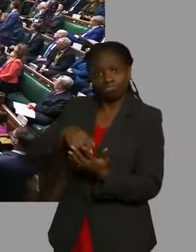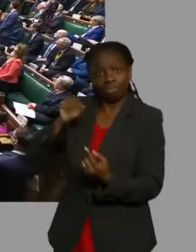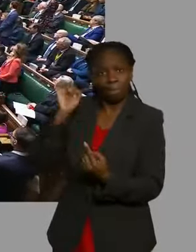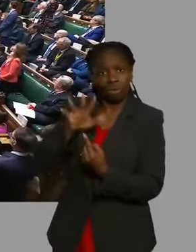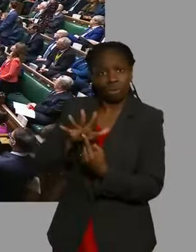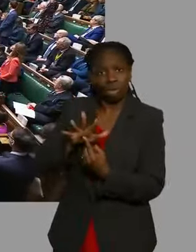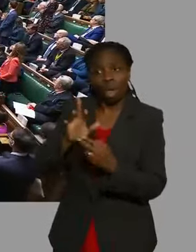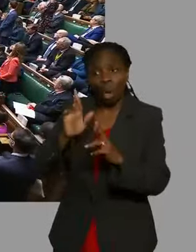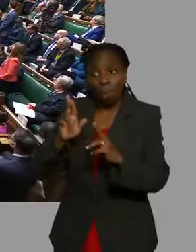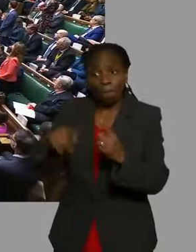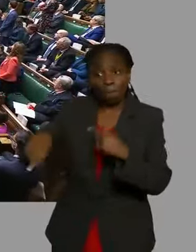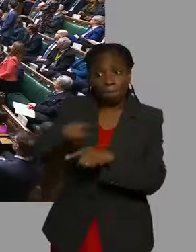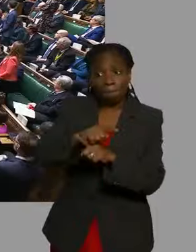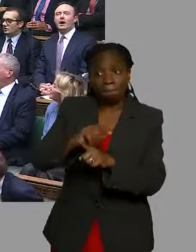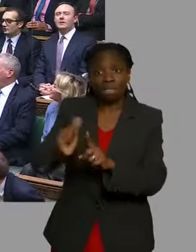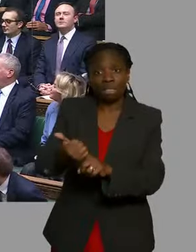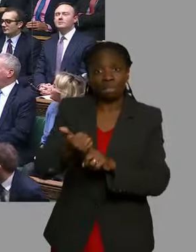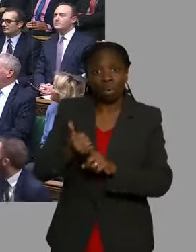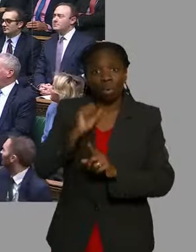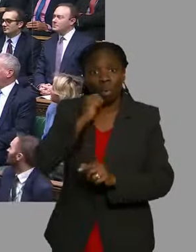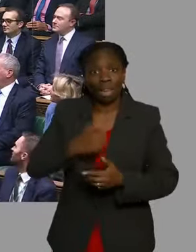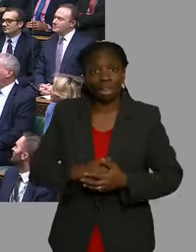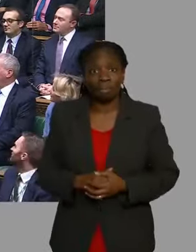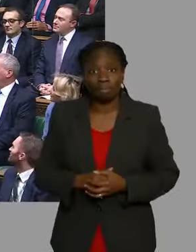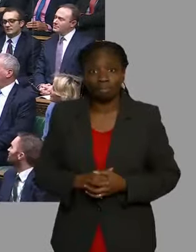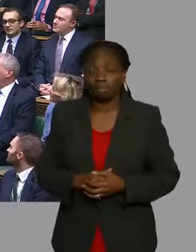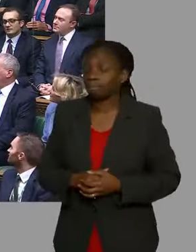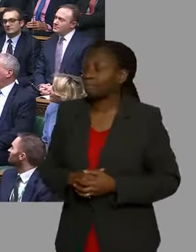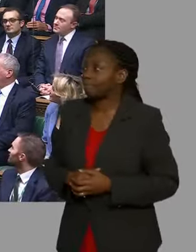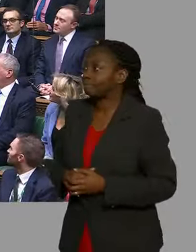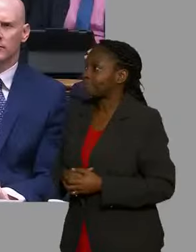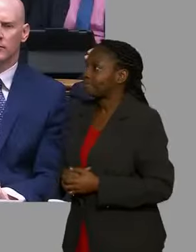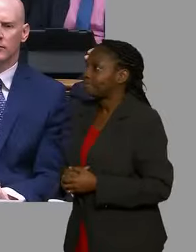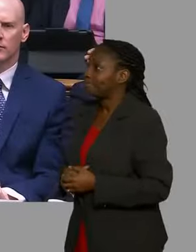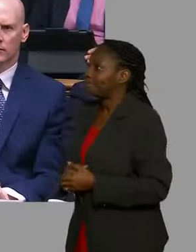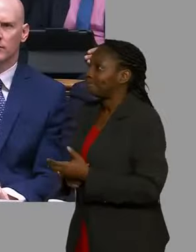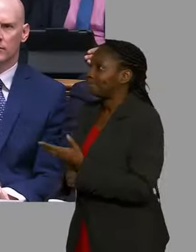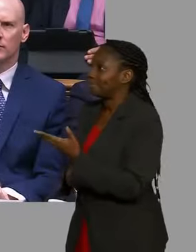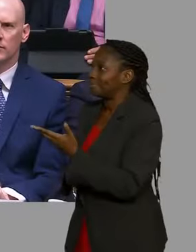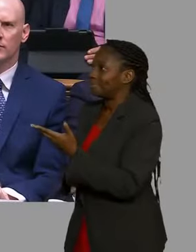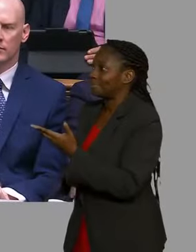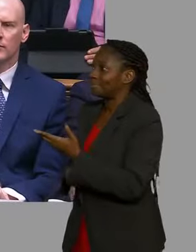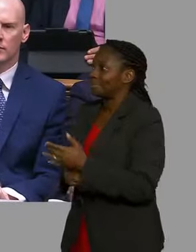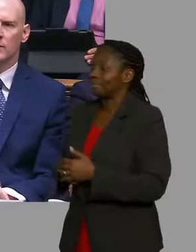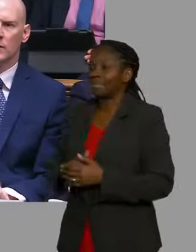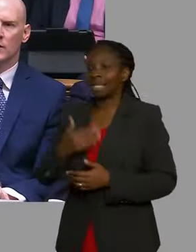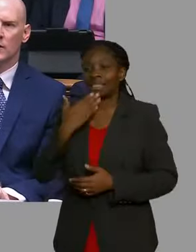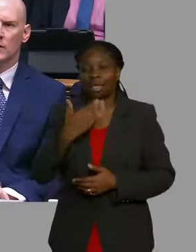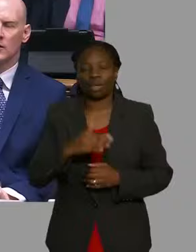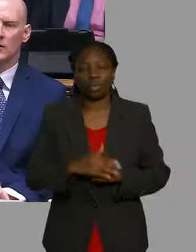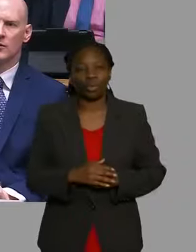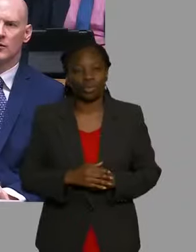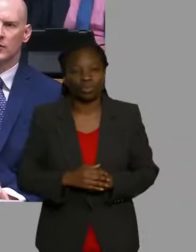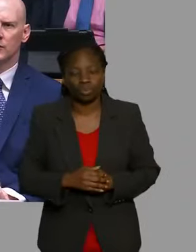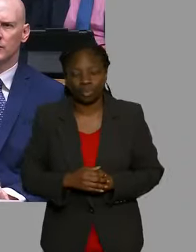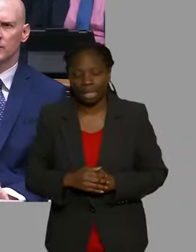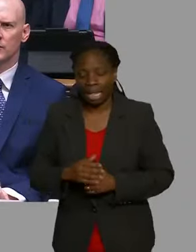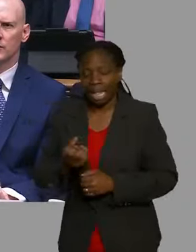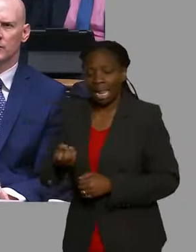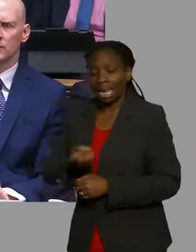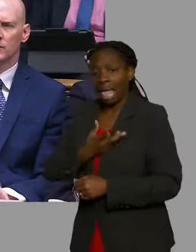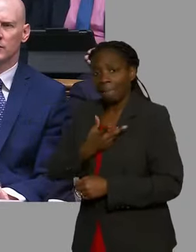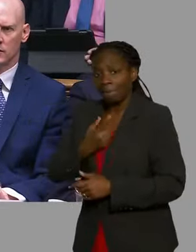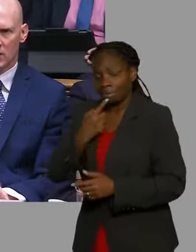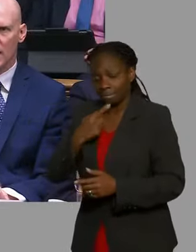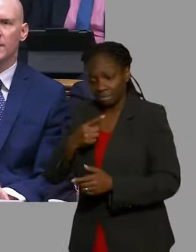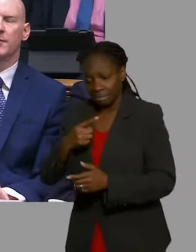you, Mr. Speaker. Labour promised not to raise taxes on working people, but farmers are some of the